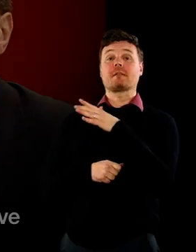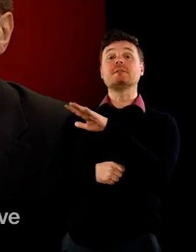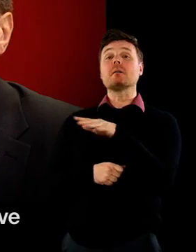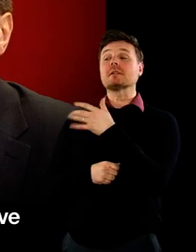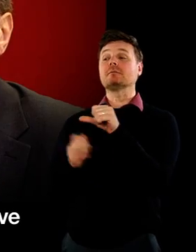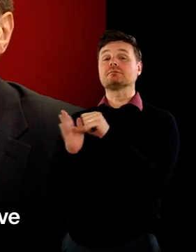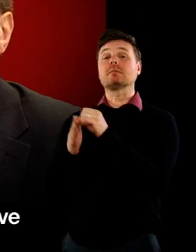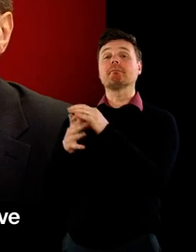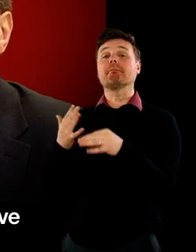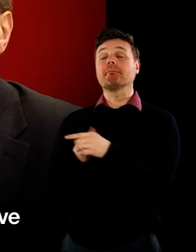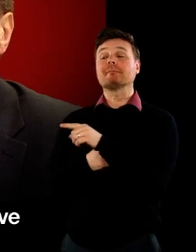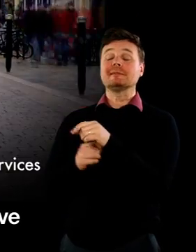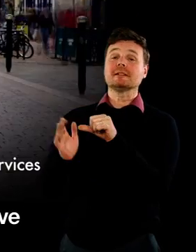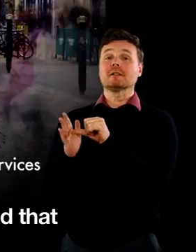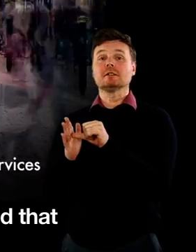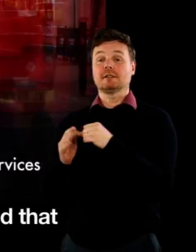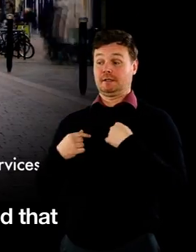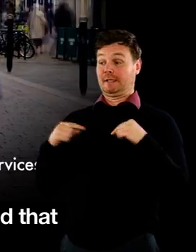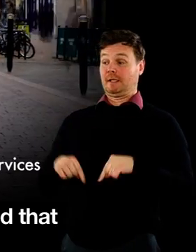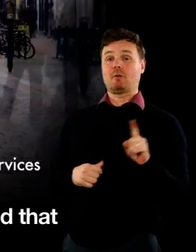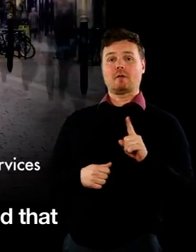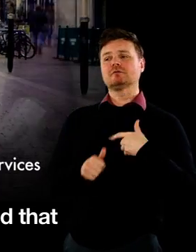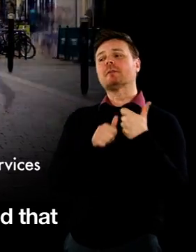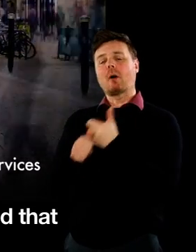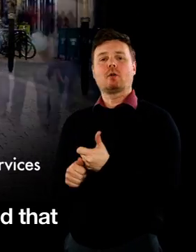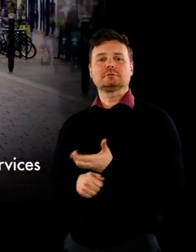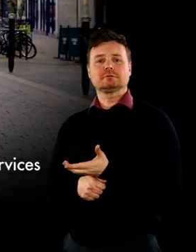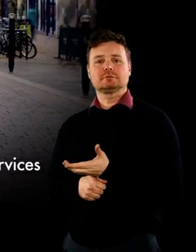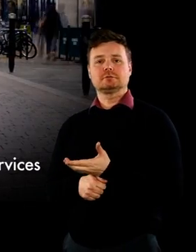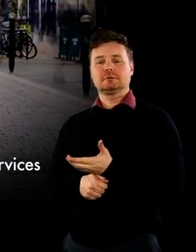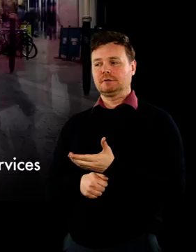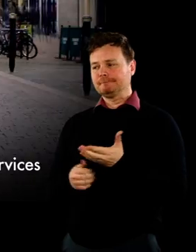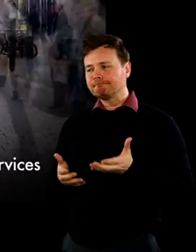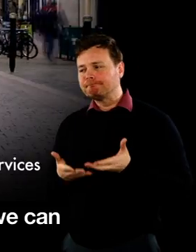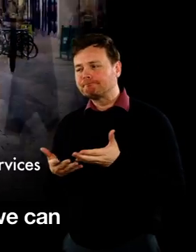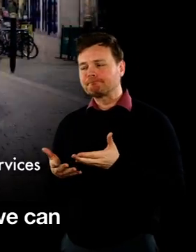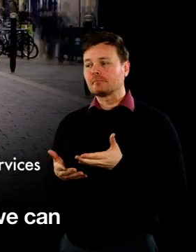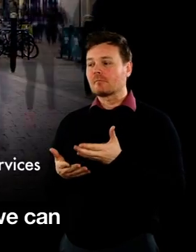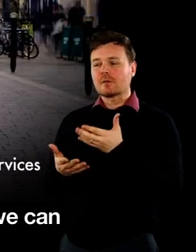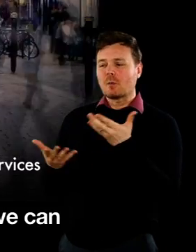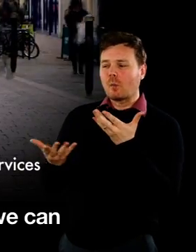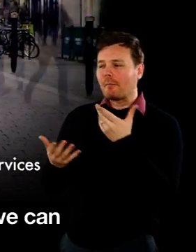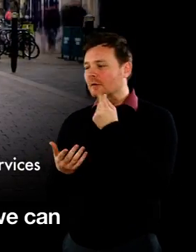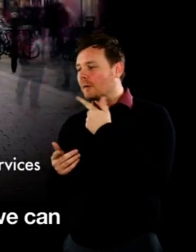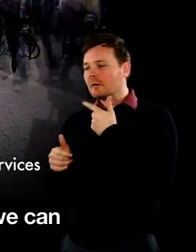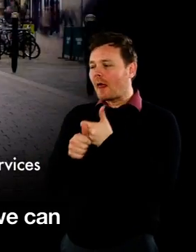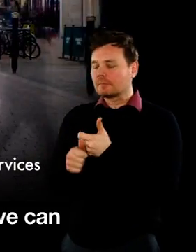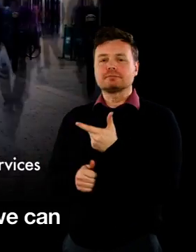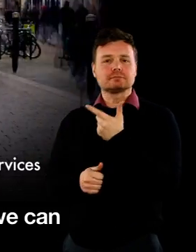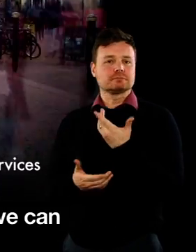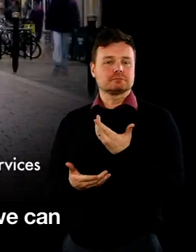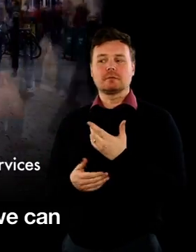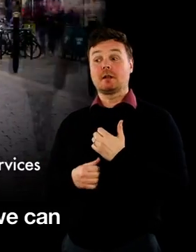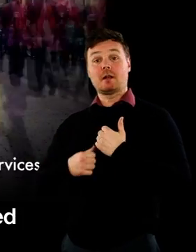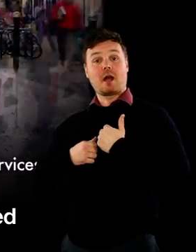We understand that families have challenges and have difficulties, and that we are there to support and to provide assistance where